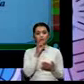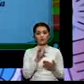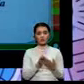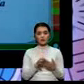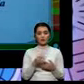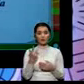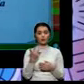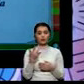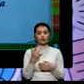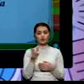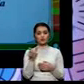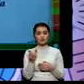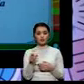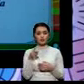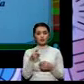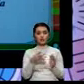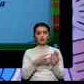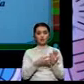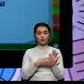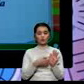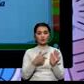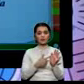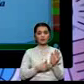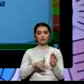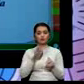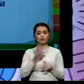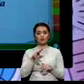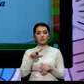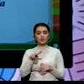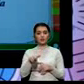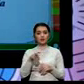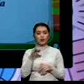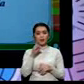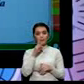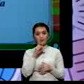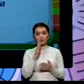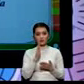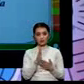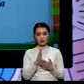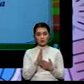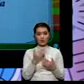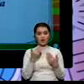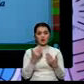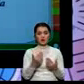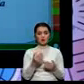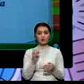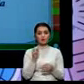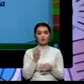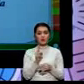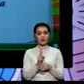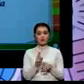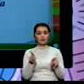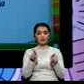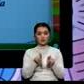Javob 3-chi sisternada 2975 litr benzin bor ekan. Sizning ham masalangiz